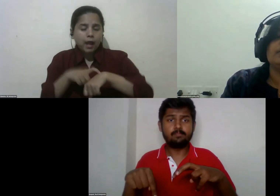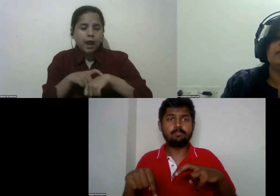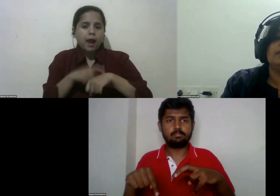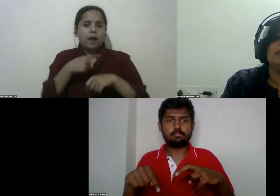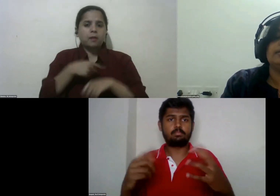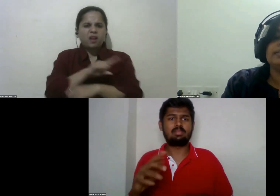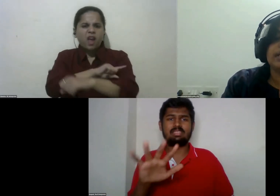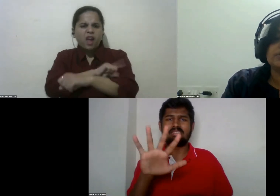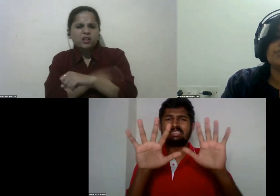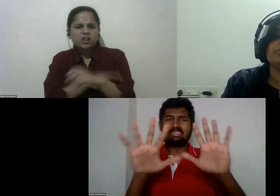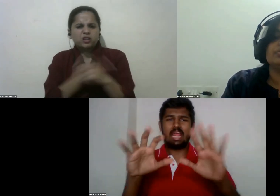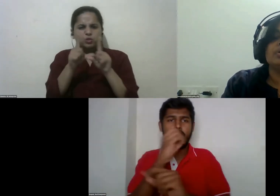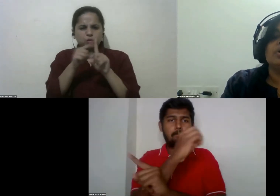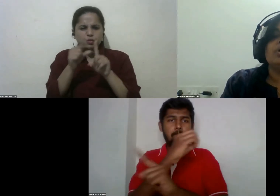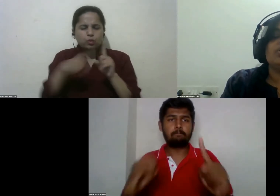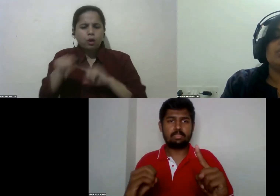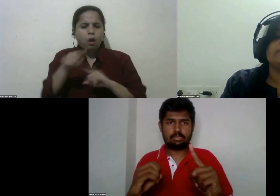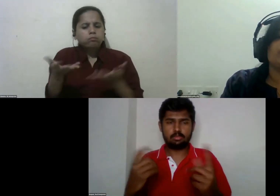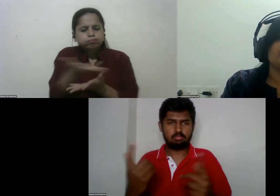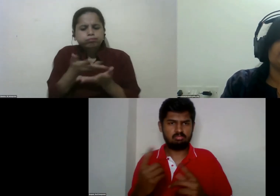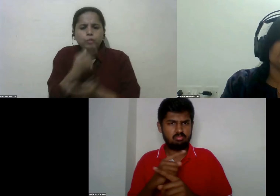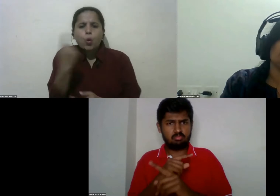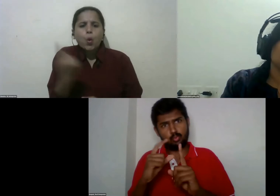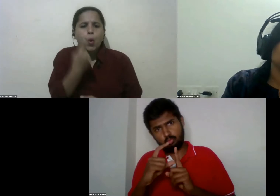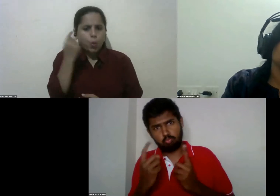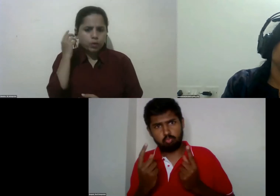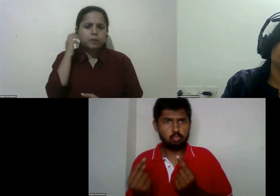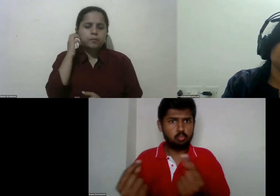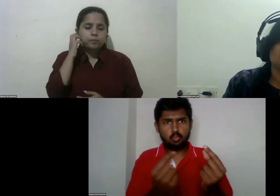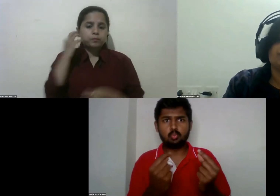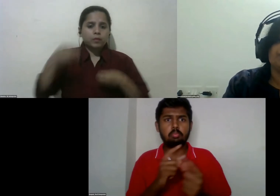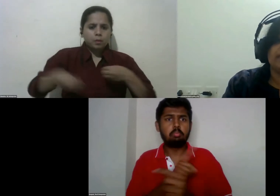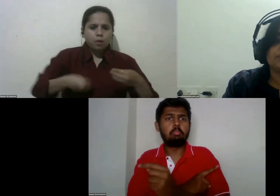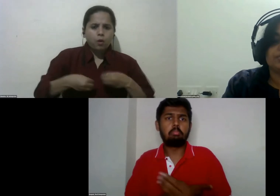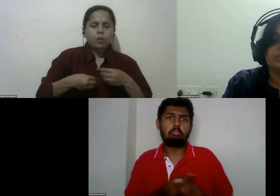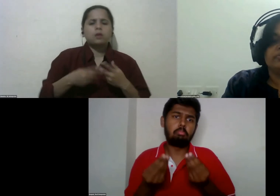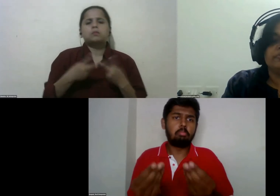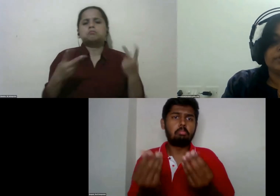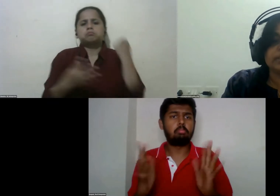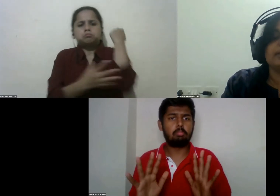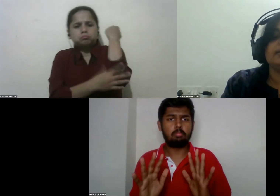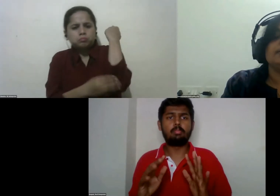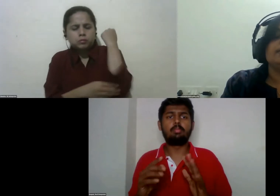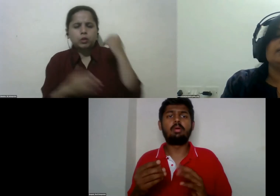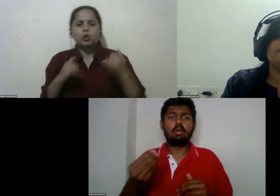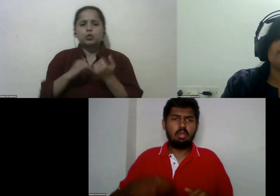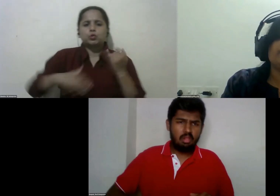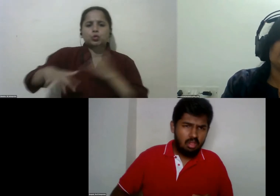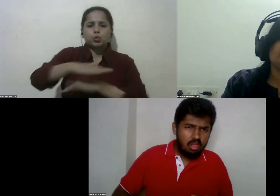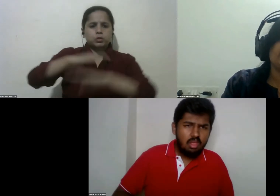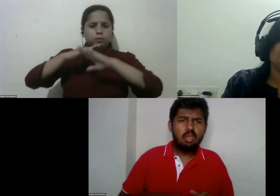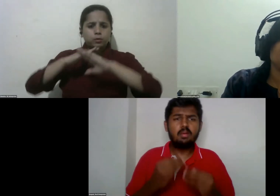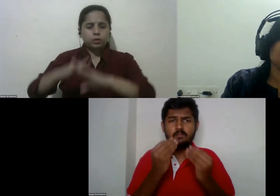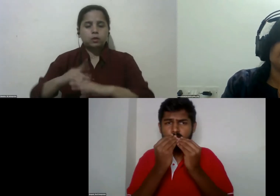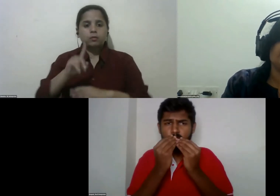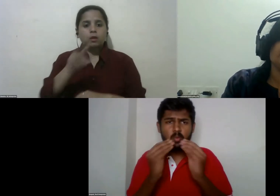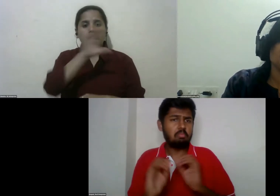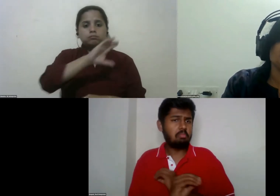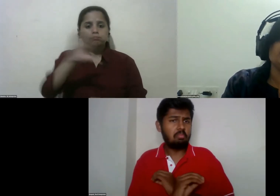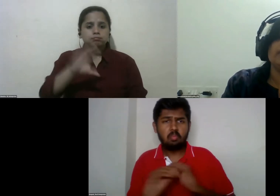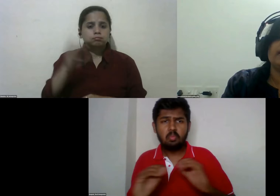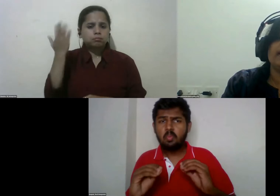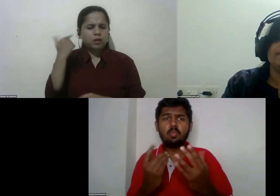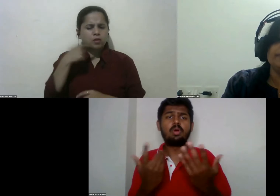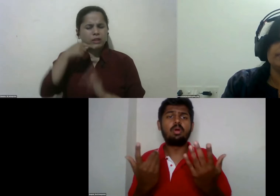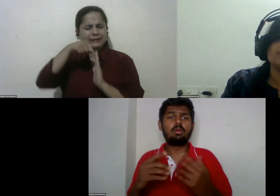in the discussion on poverty, hunger, and social protection. Further, the webinar delved deeper